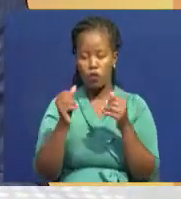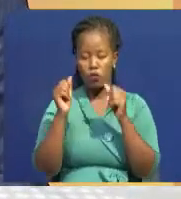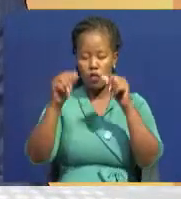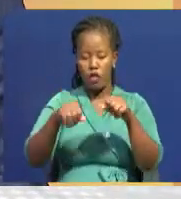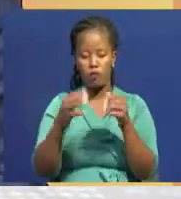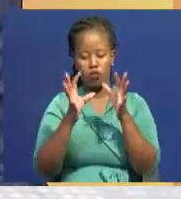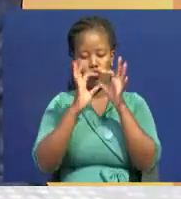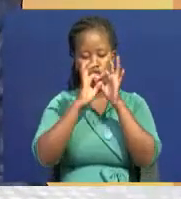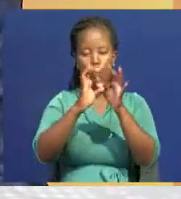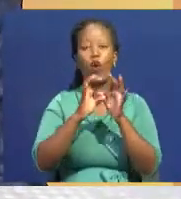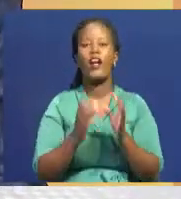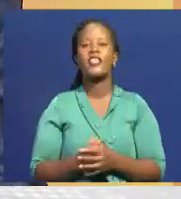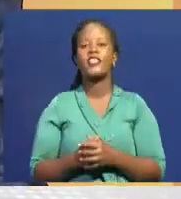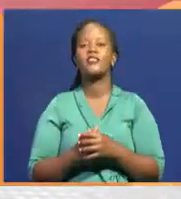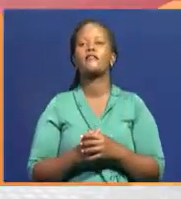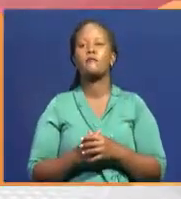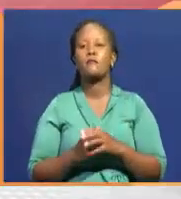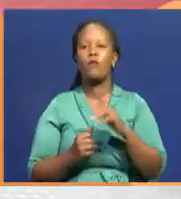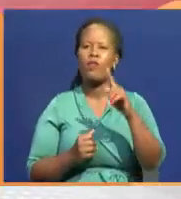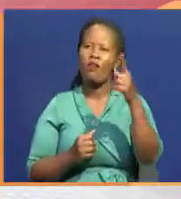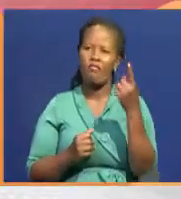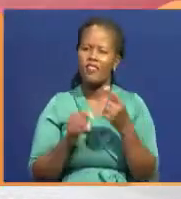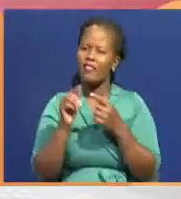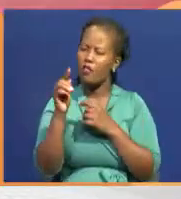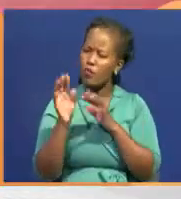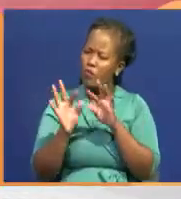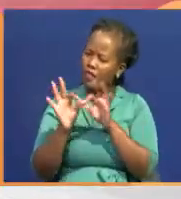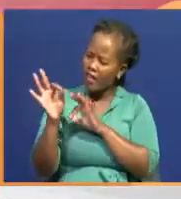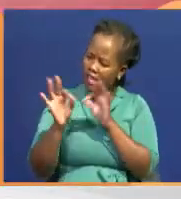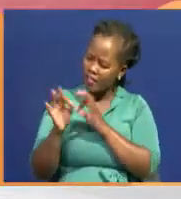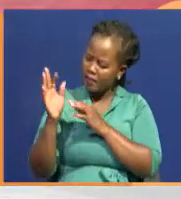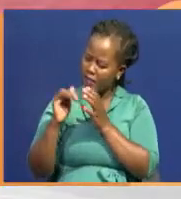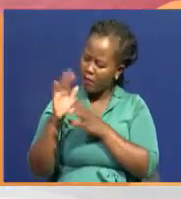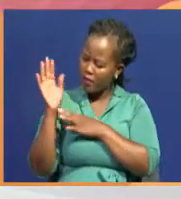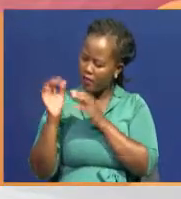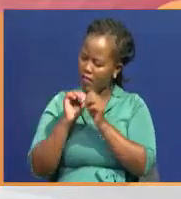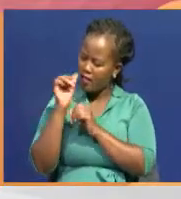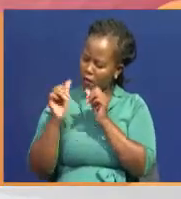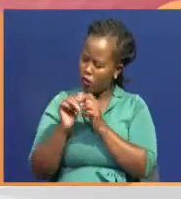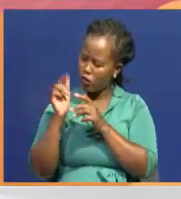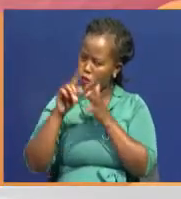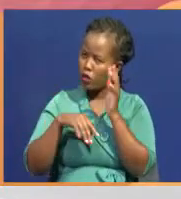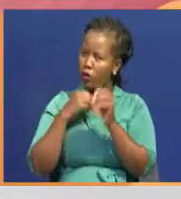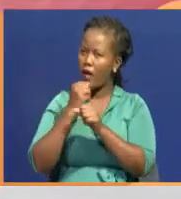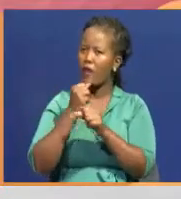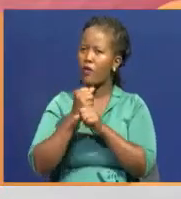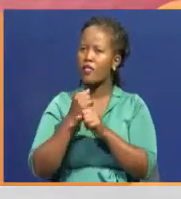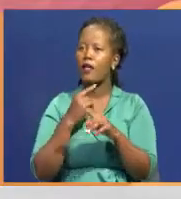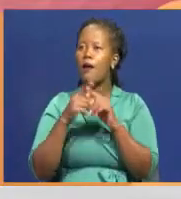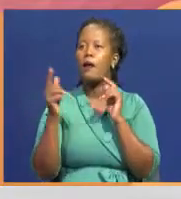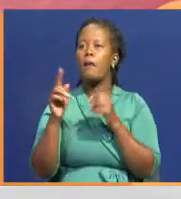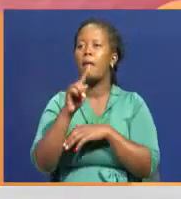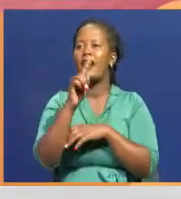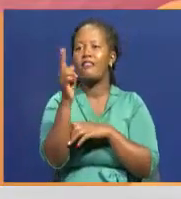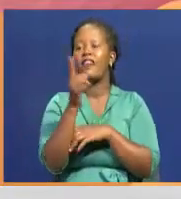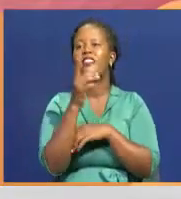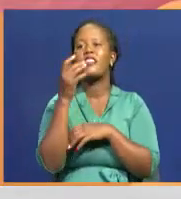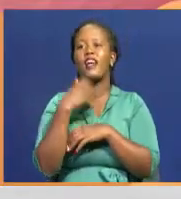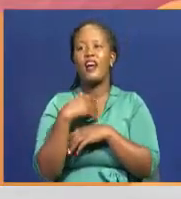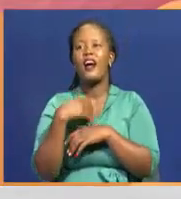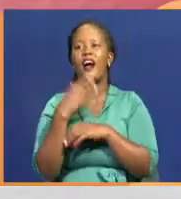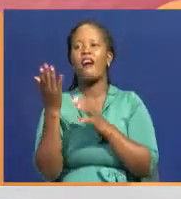right. So, all right. First things first, you tell us a little bit more in regards to what exactly you're doing. First of all, let's actually have the opening